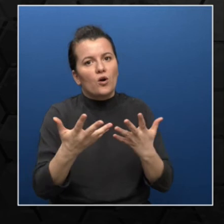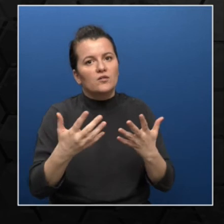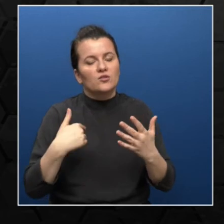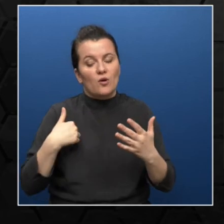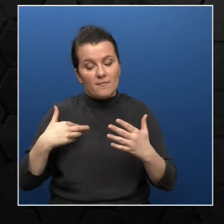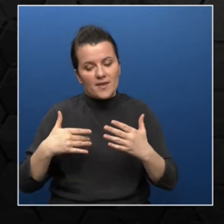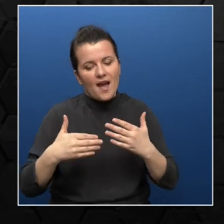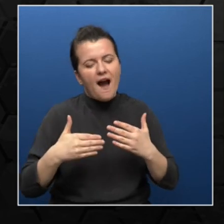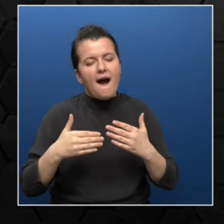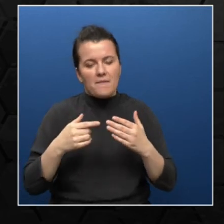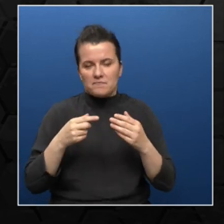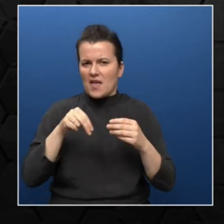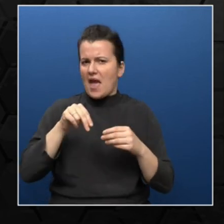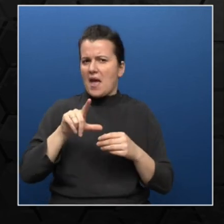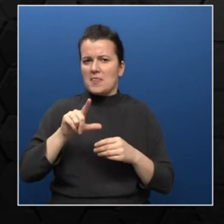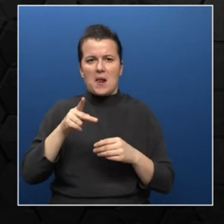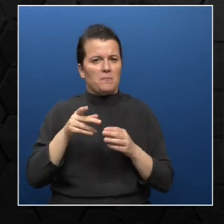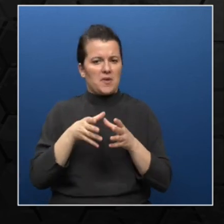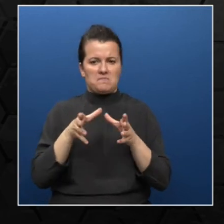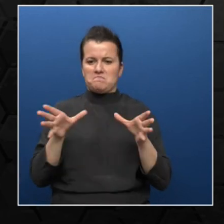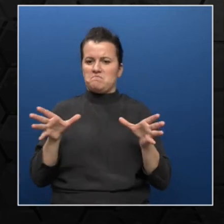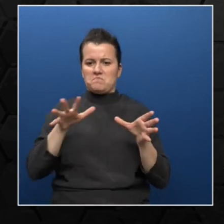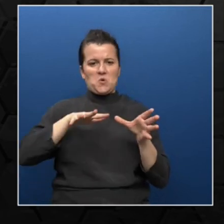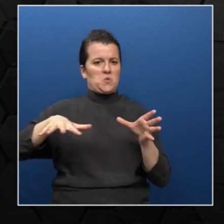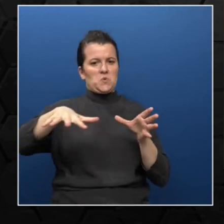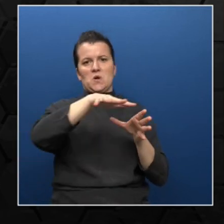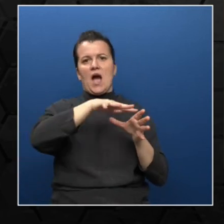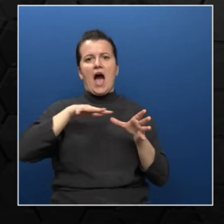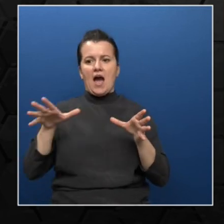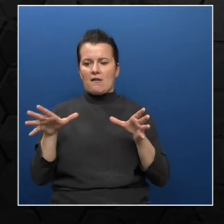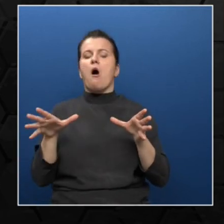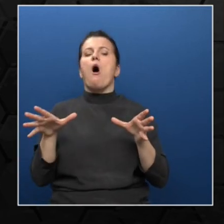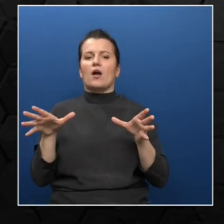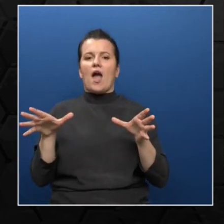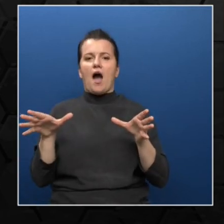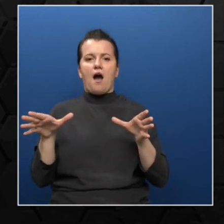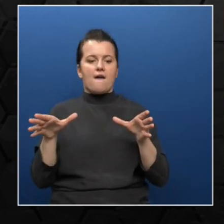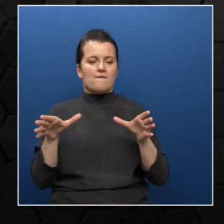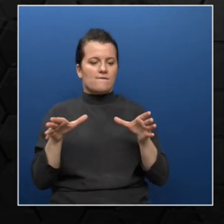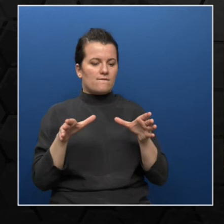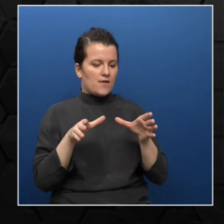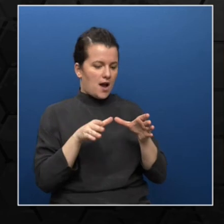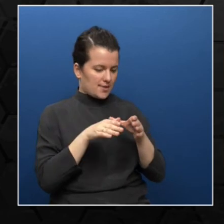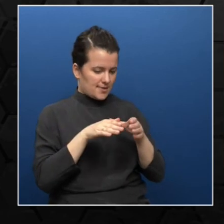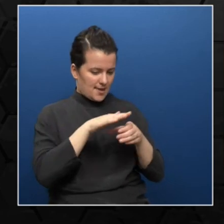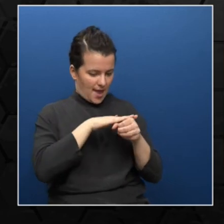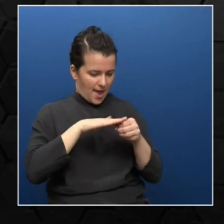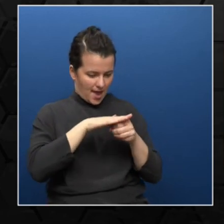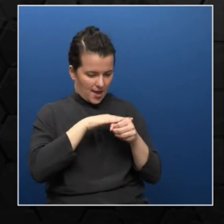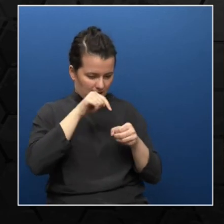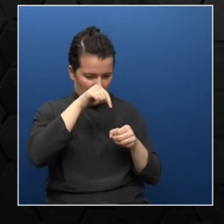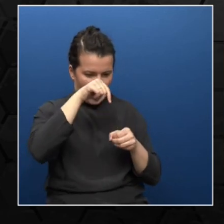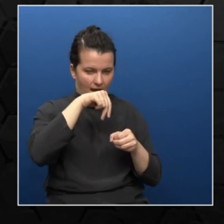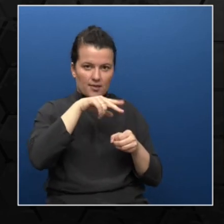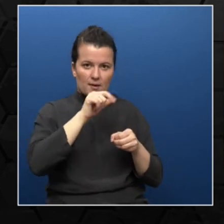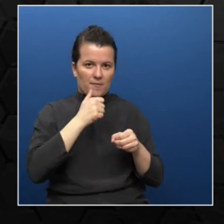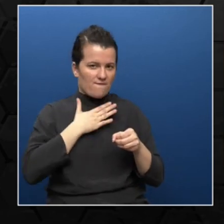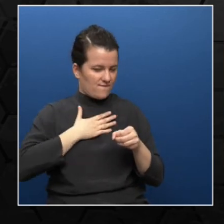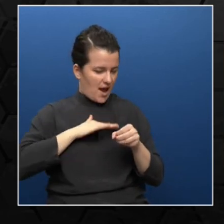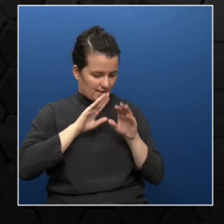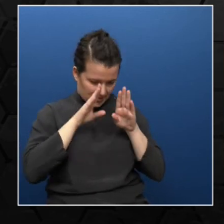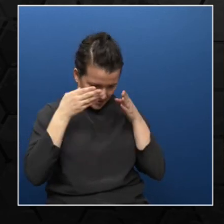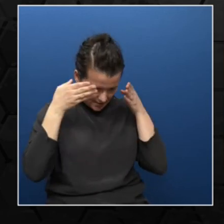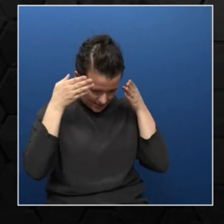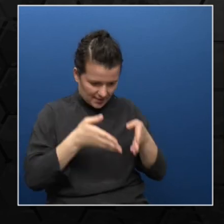that I want to look into for NLP, for example. I'm just giving an example in my case, right? So that's a good way of getting started,